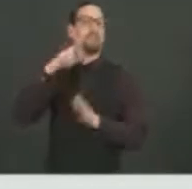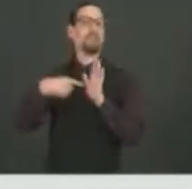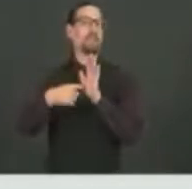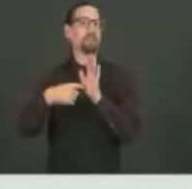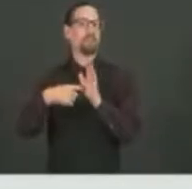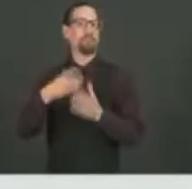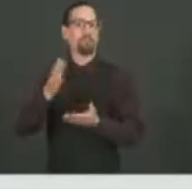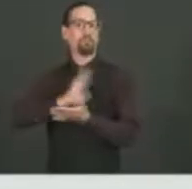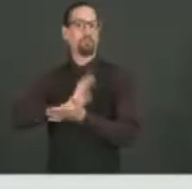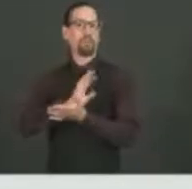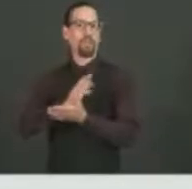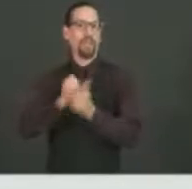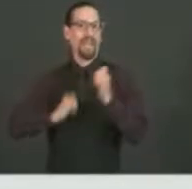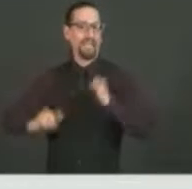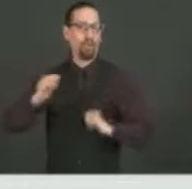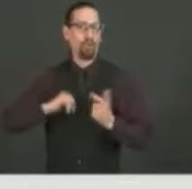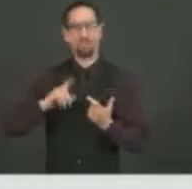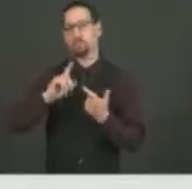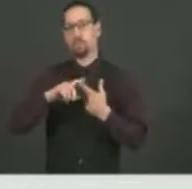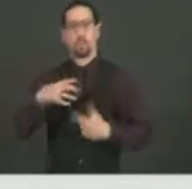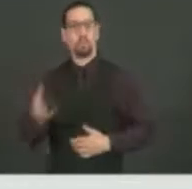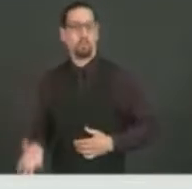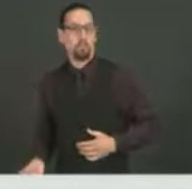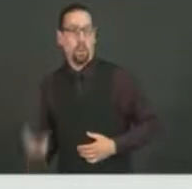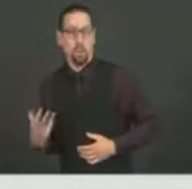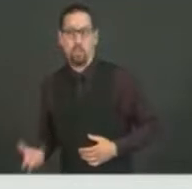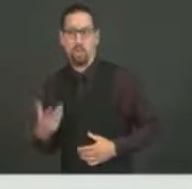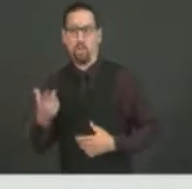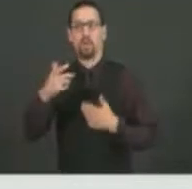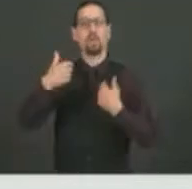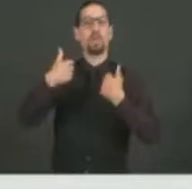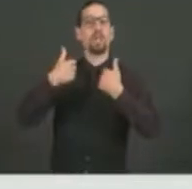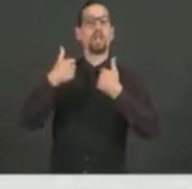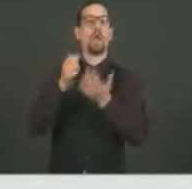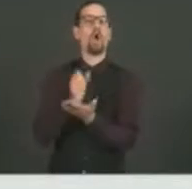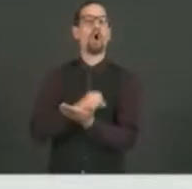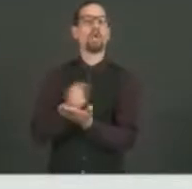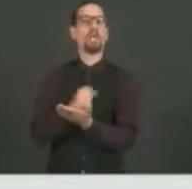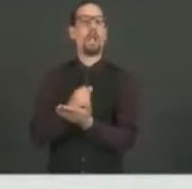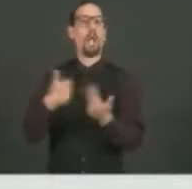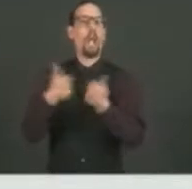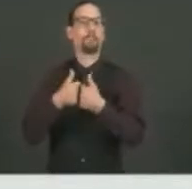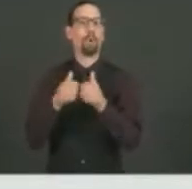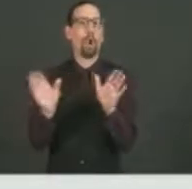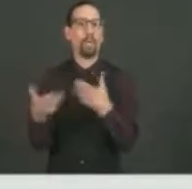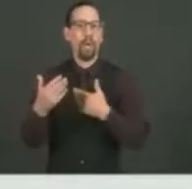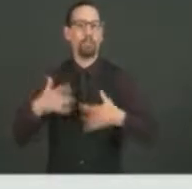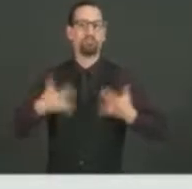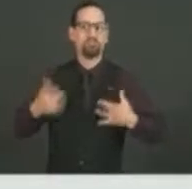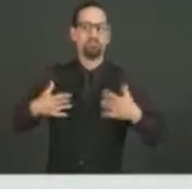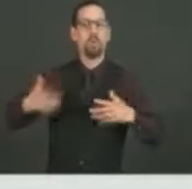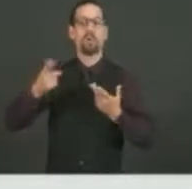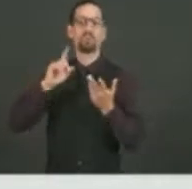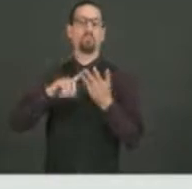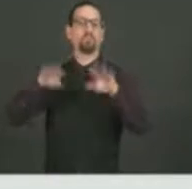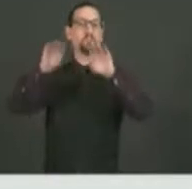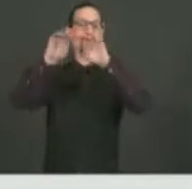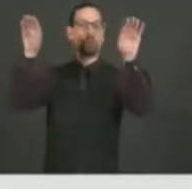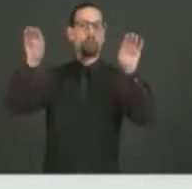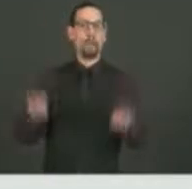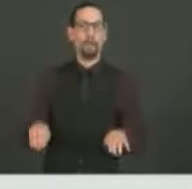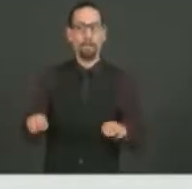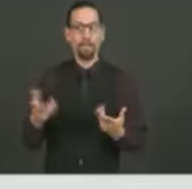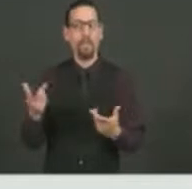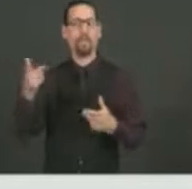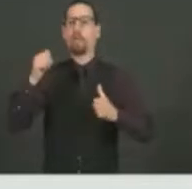bowling alleys, arcades, museums, performance venues. We're going to allow these